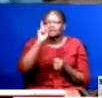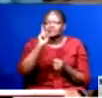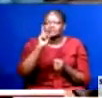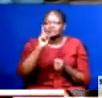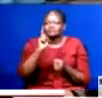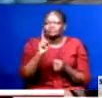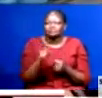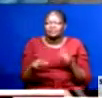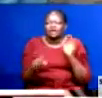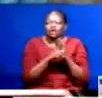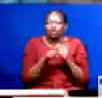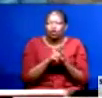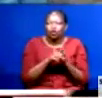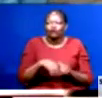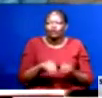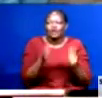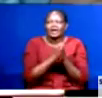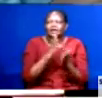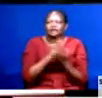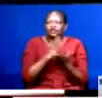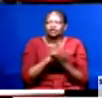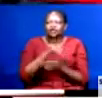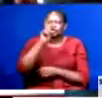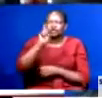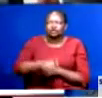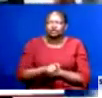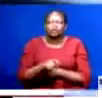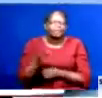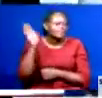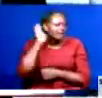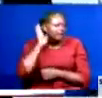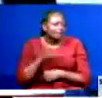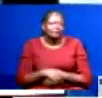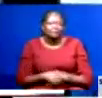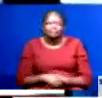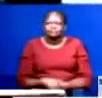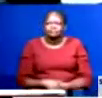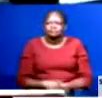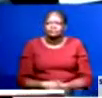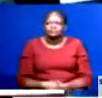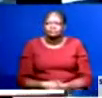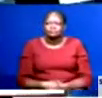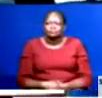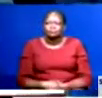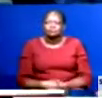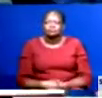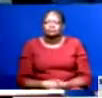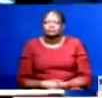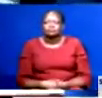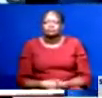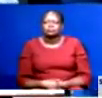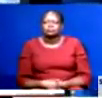legal, and actually they should be listened to.